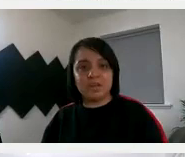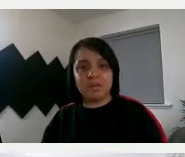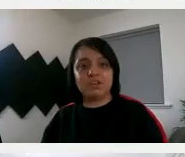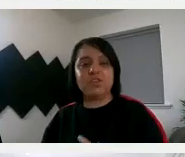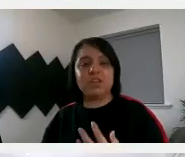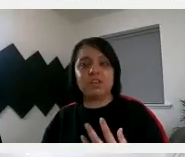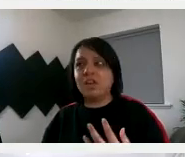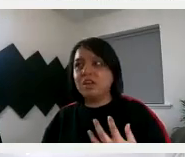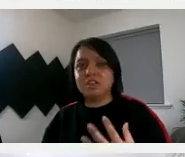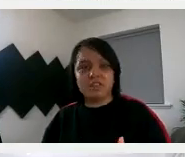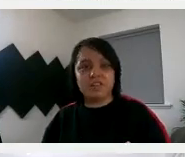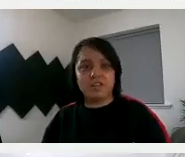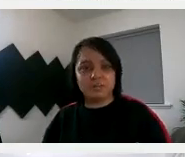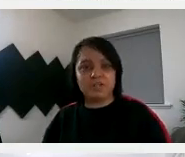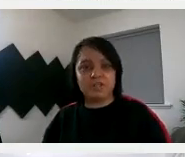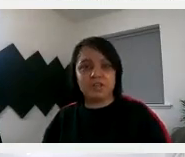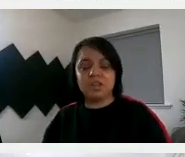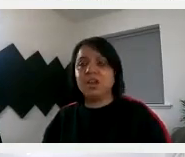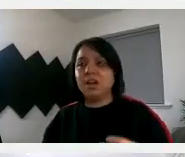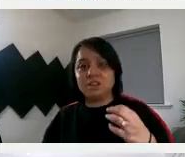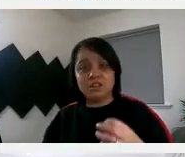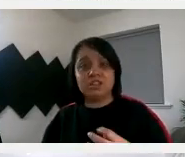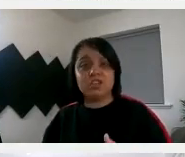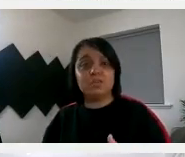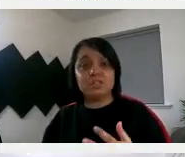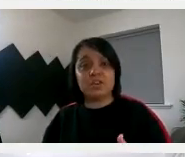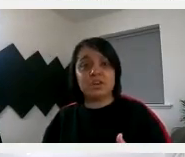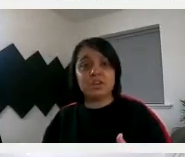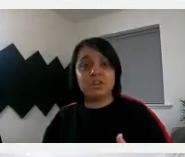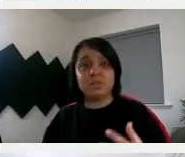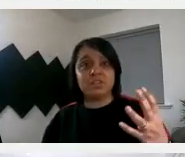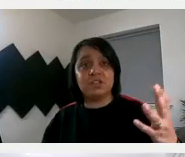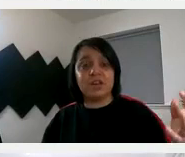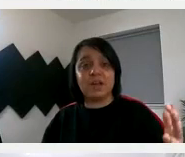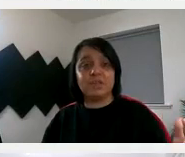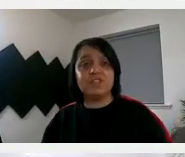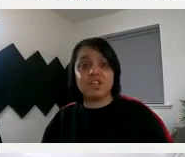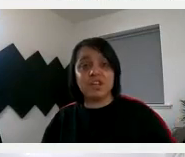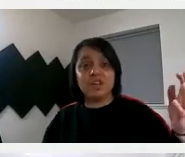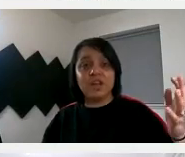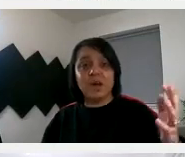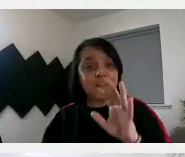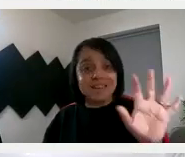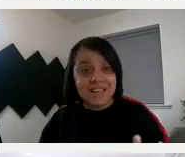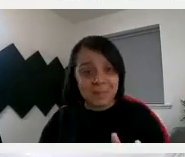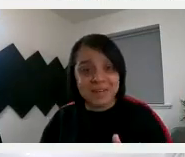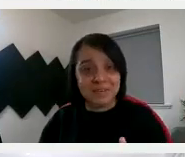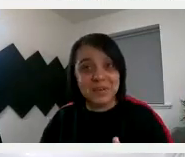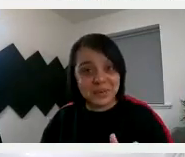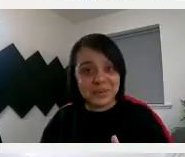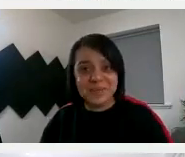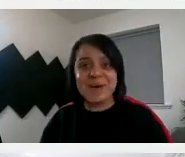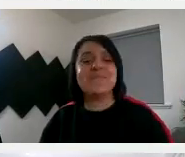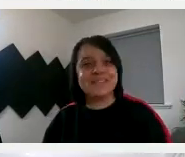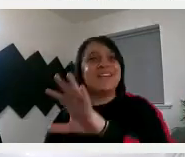week, I'm going to show you like certificate of sponsors, lots of jobs in Scotland, especially around Aberdeenshire. I'm not selling Aberdeen for you all